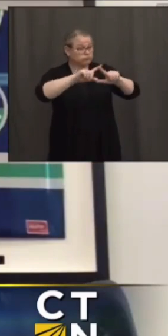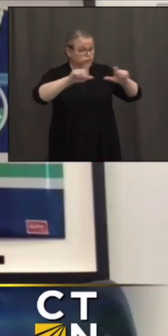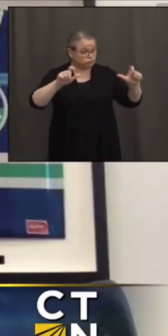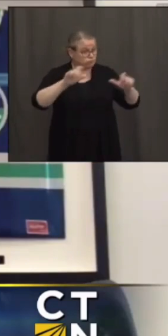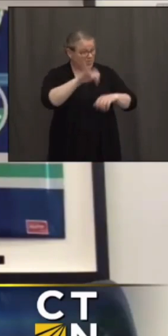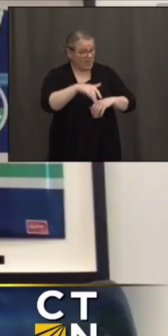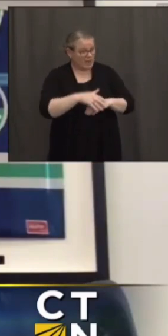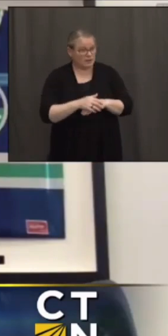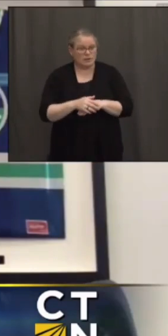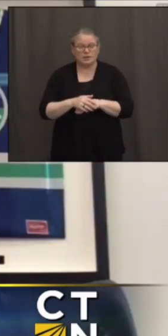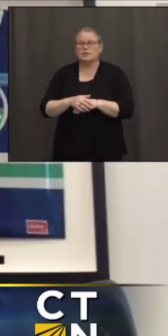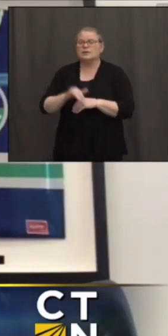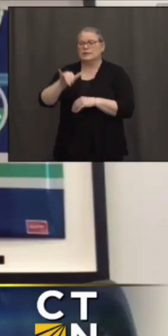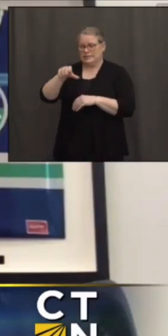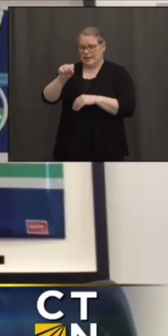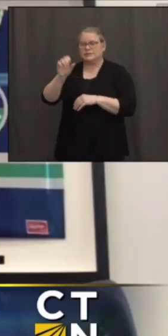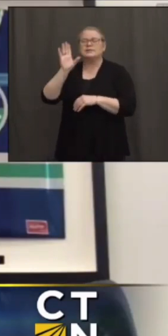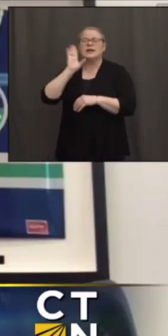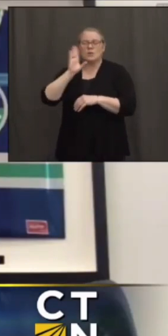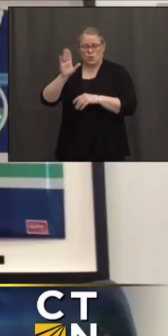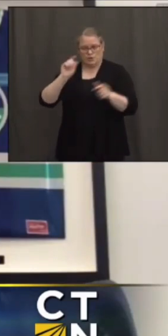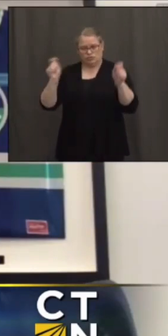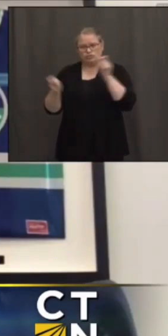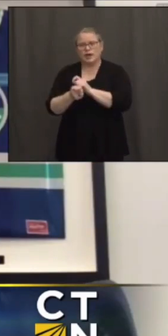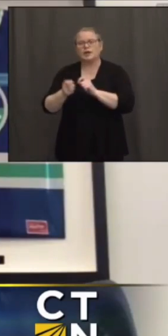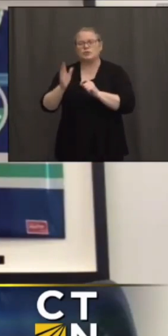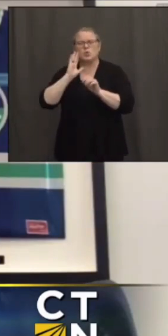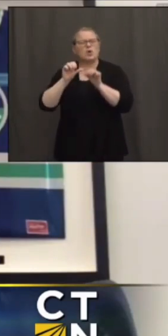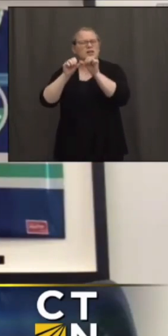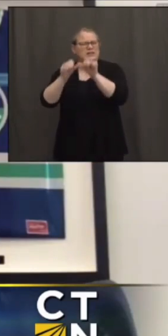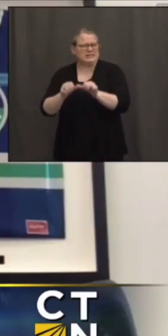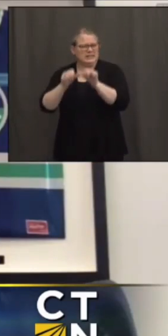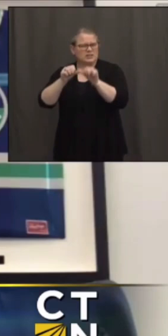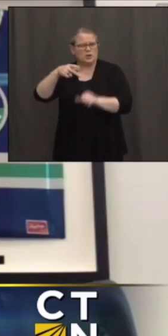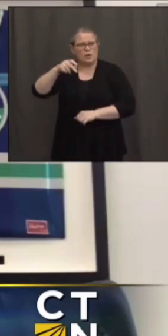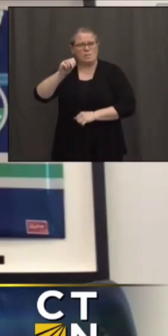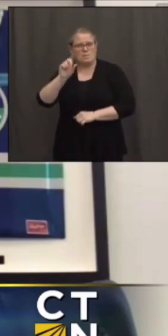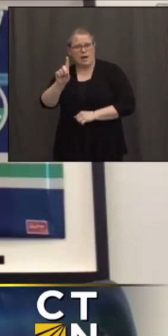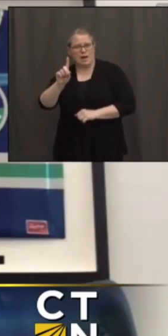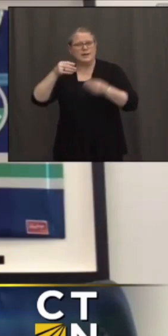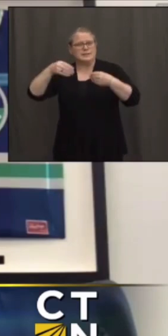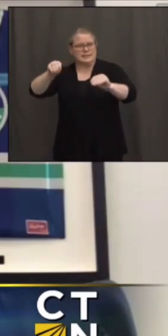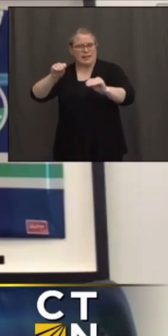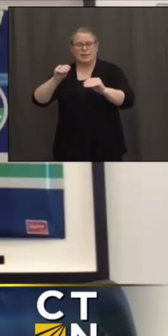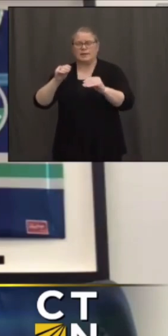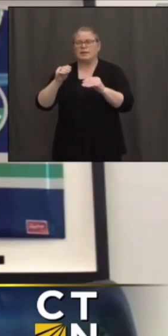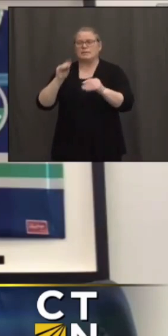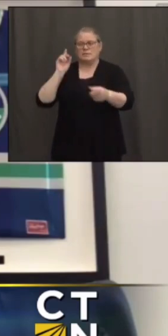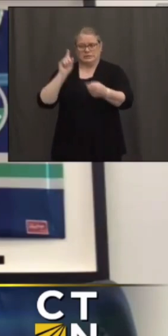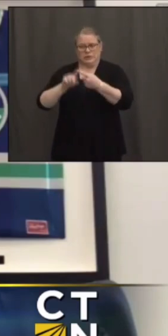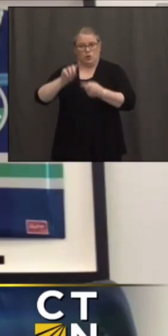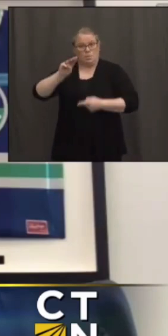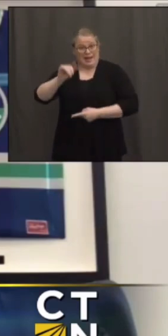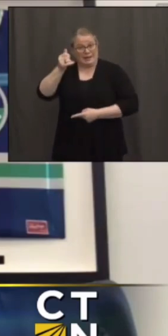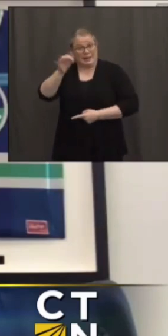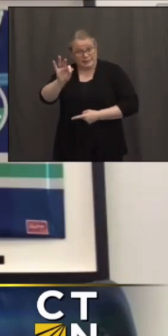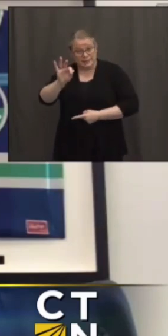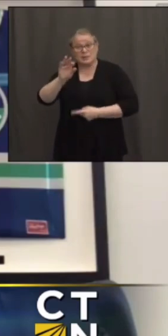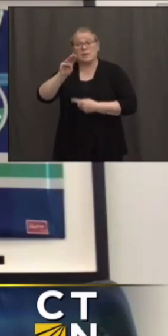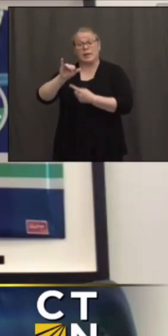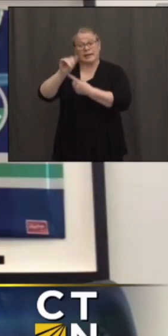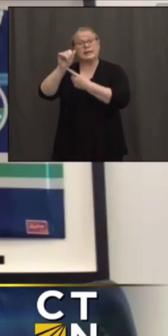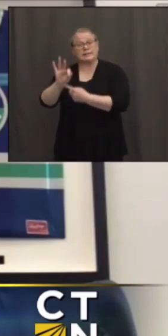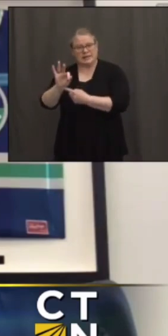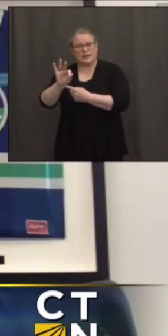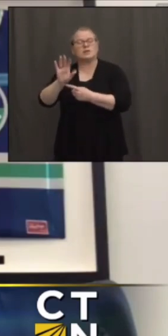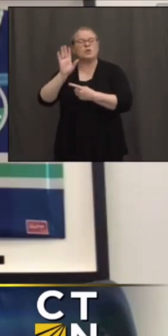will, continue with the pod selling through till the 19th. And then at that point, we will open up